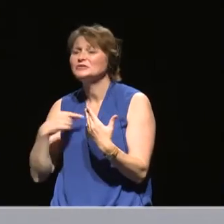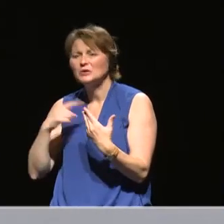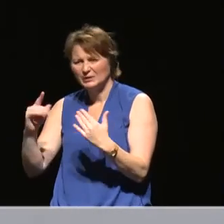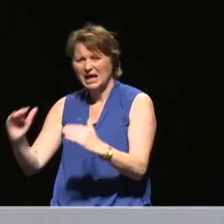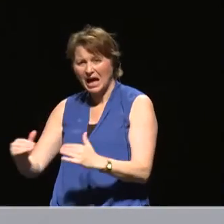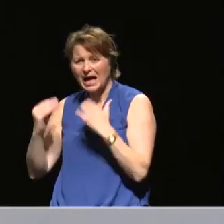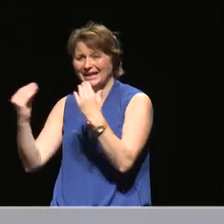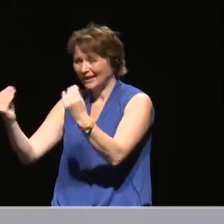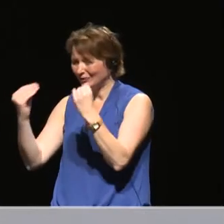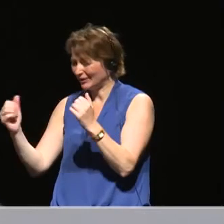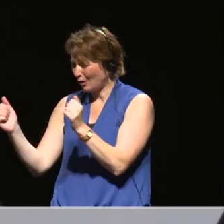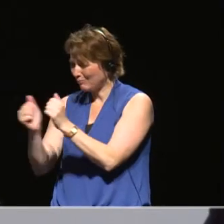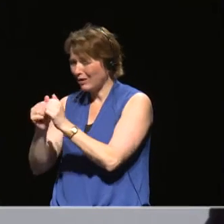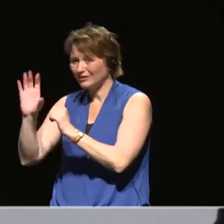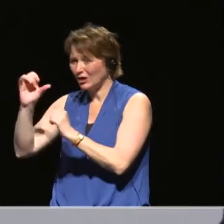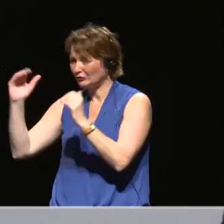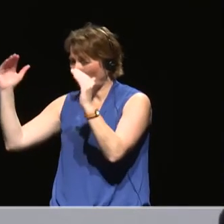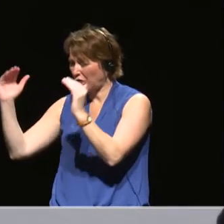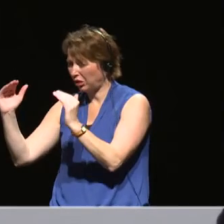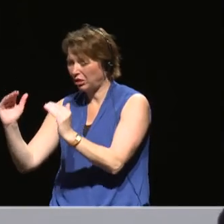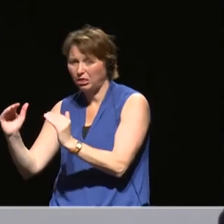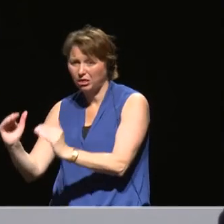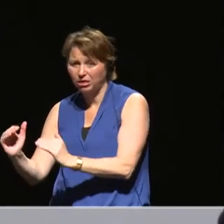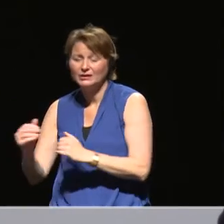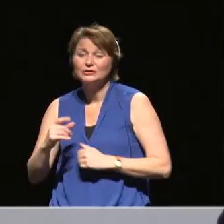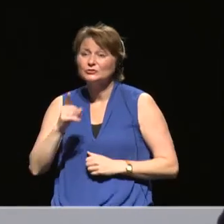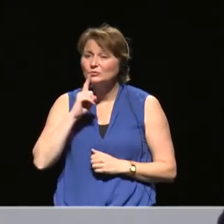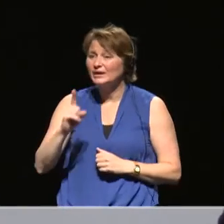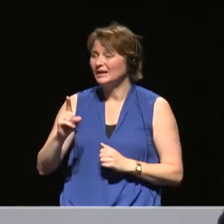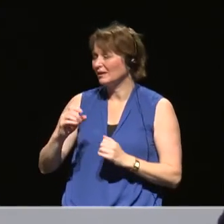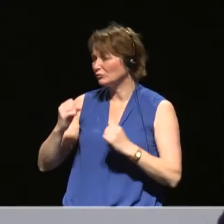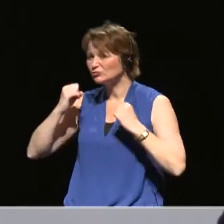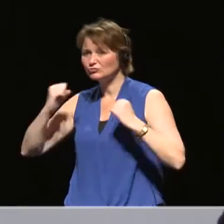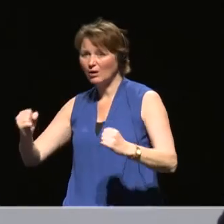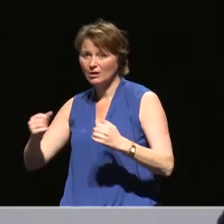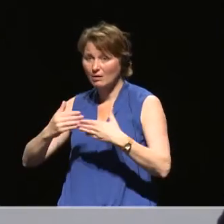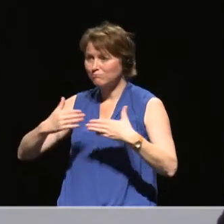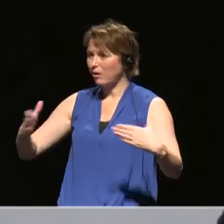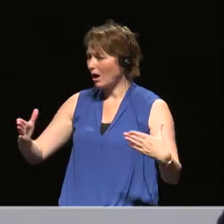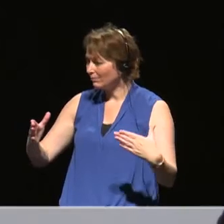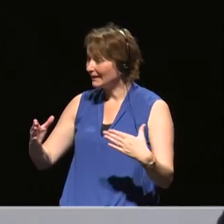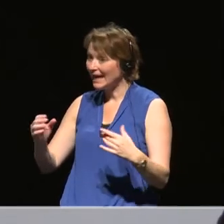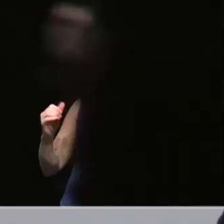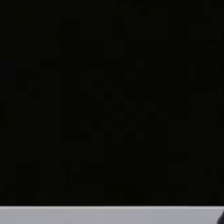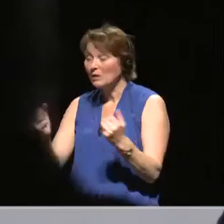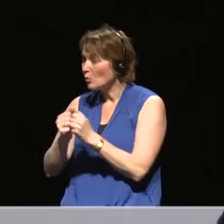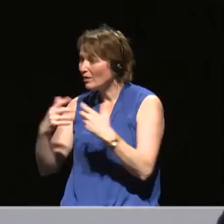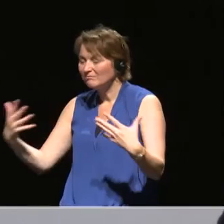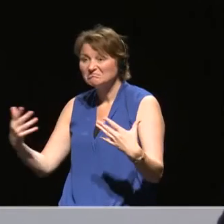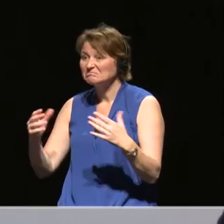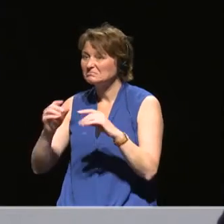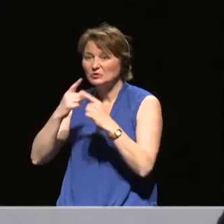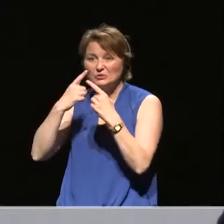very difficult to see how leaders with strong public ethos and so on will emerge without a good university